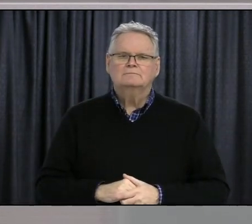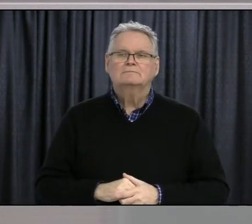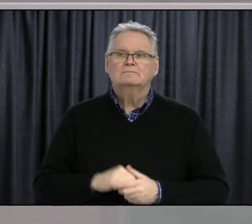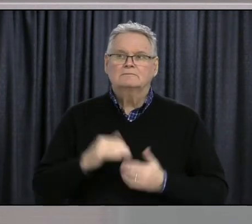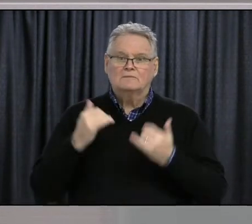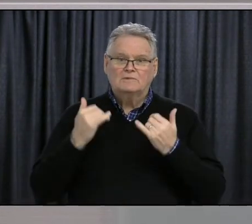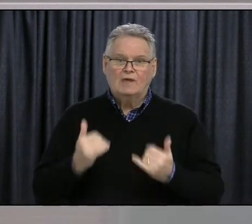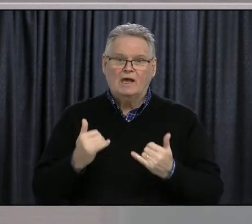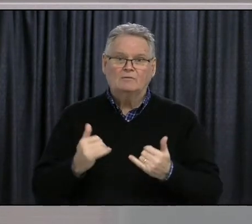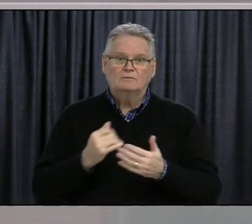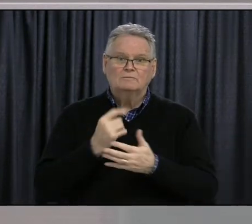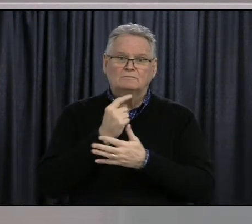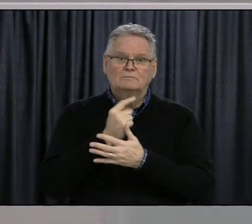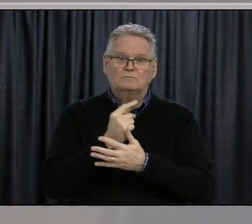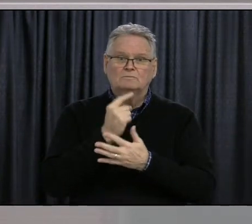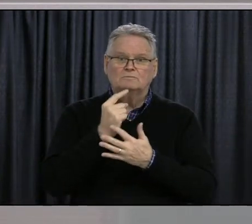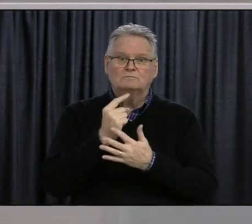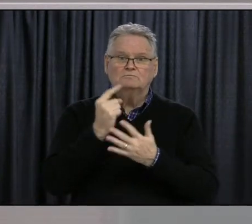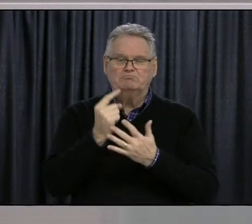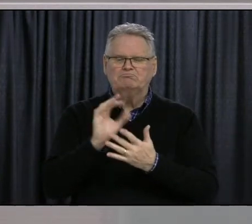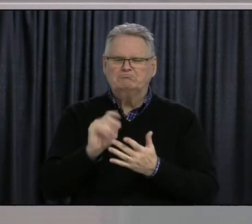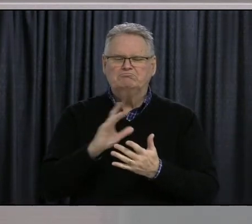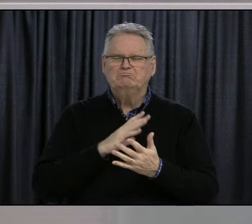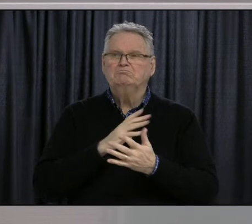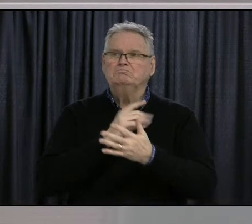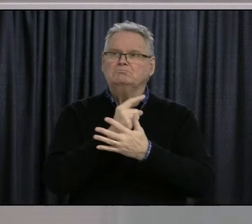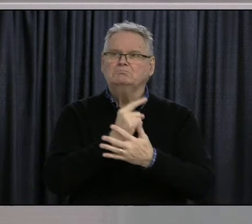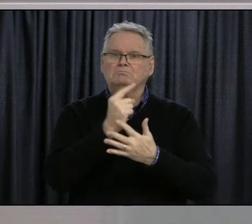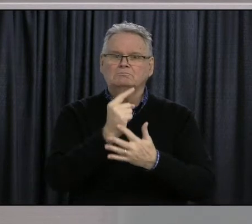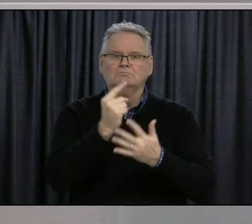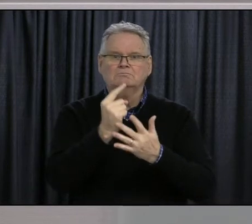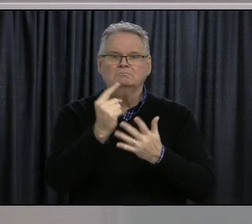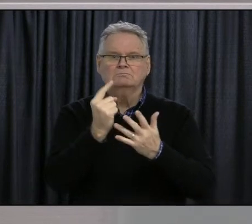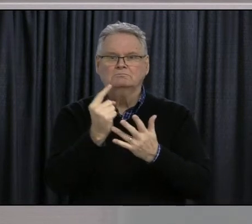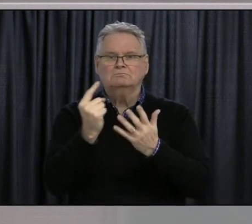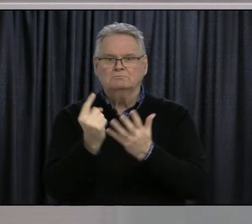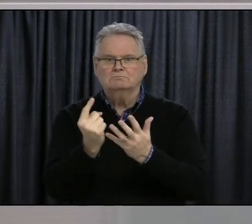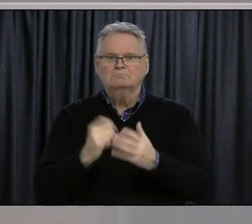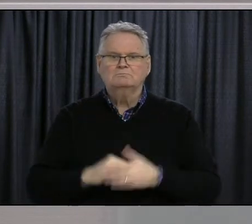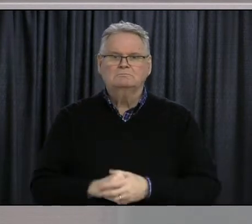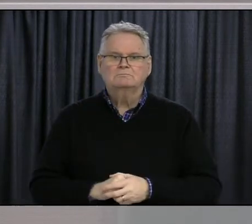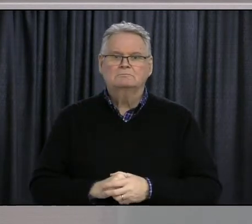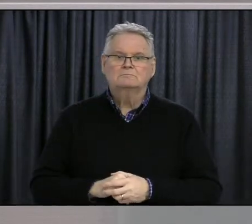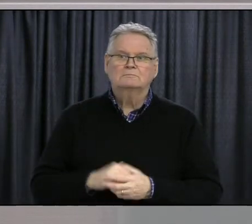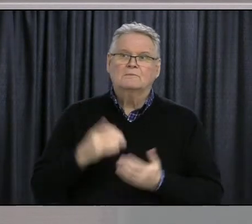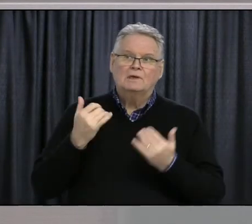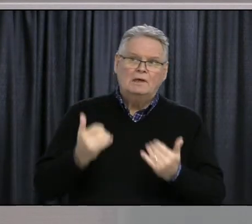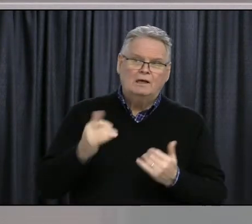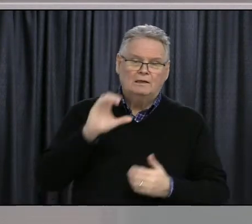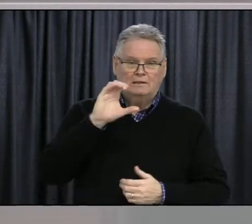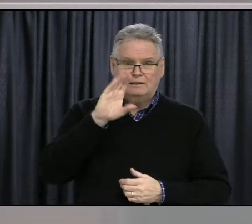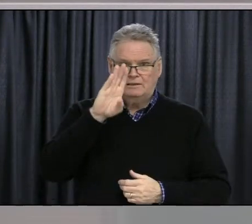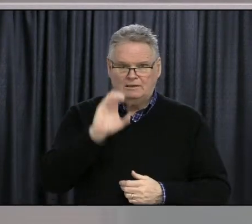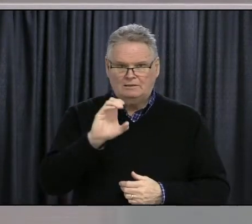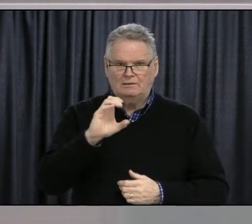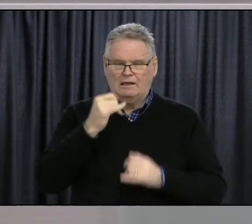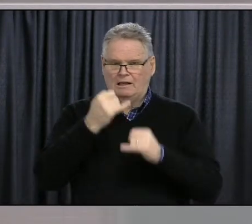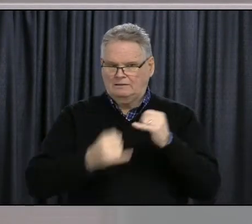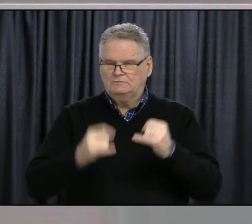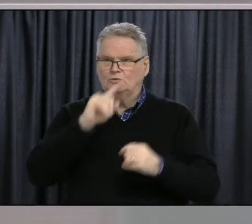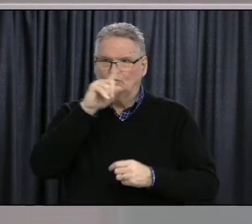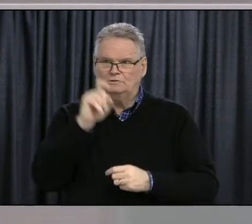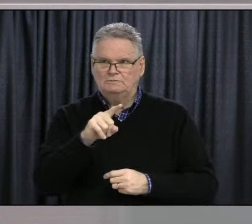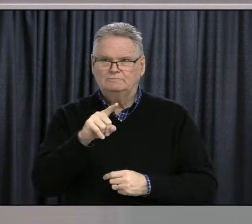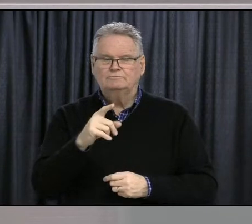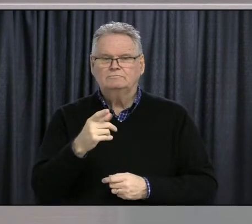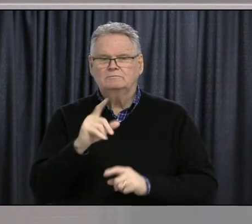see if you have one final question. Peter Cowan with the CBC, do you have a final question? Yeah, I'm just wondering, how many total